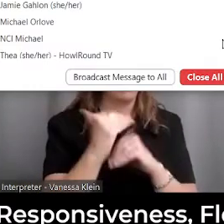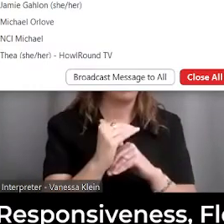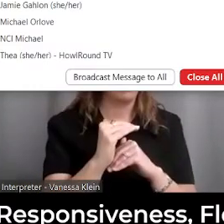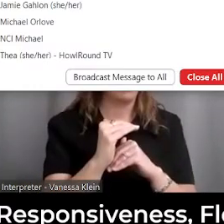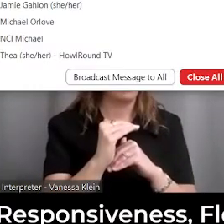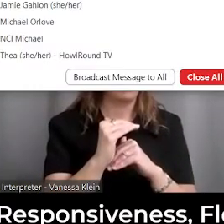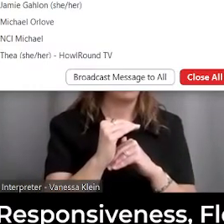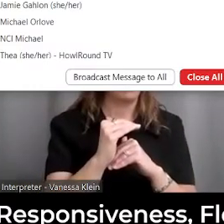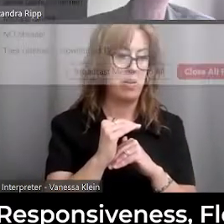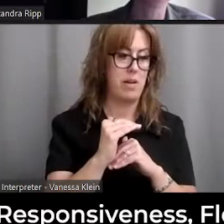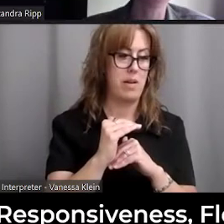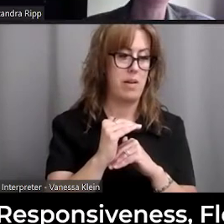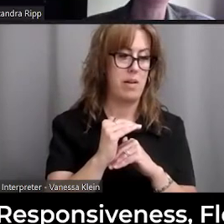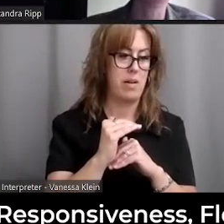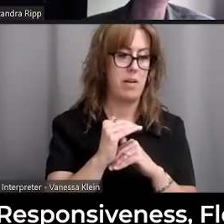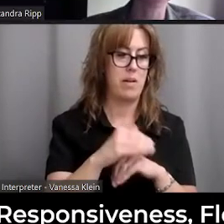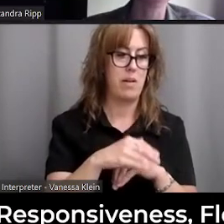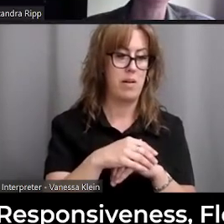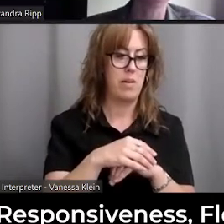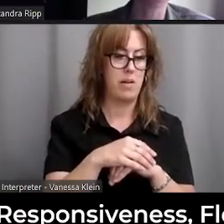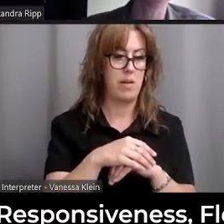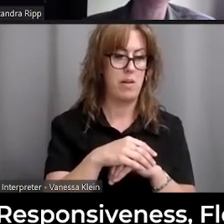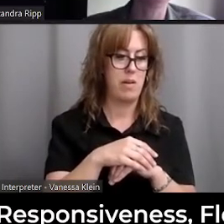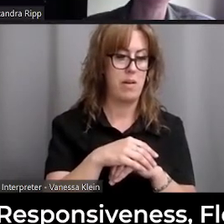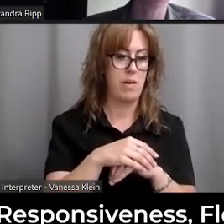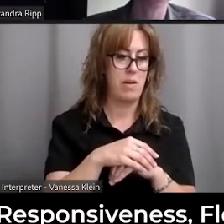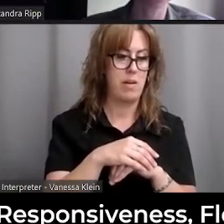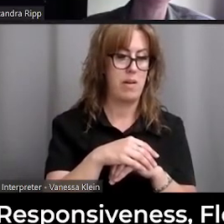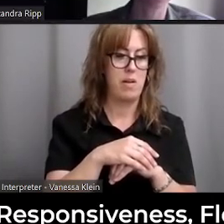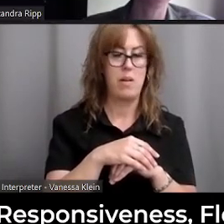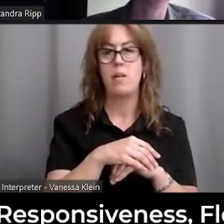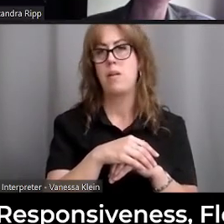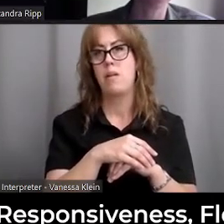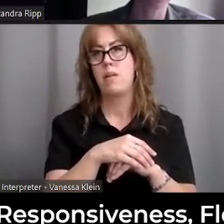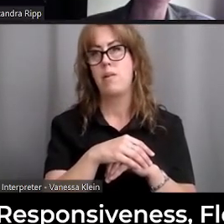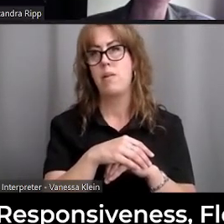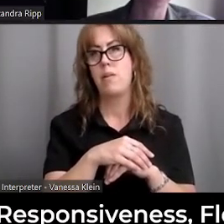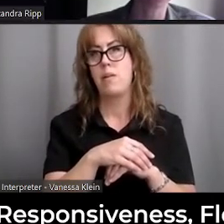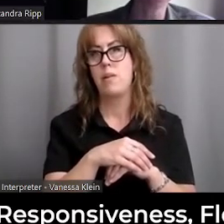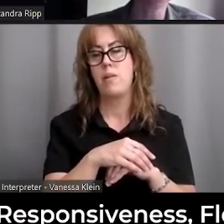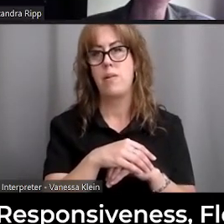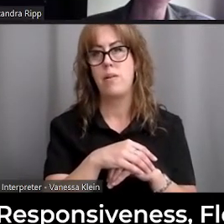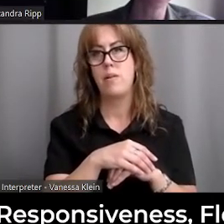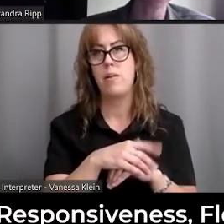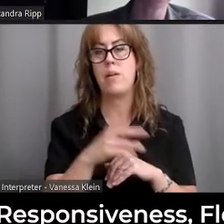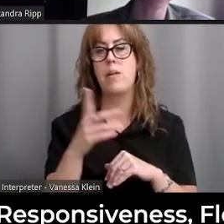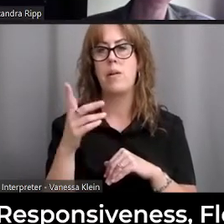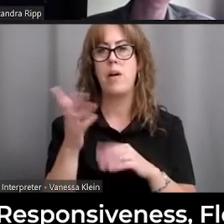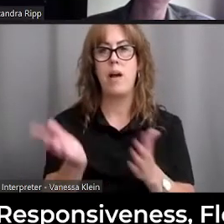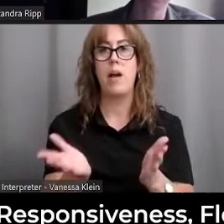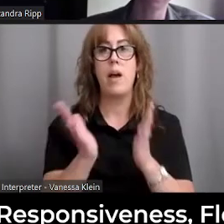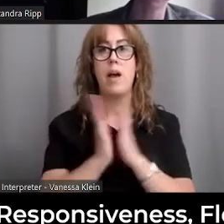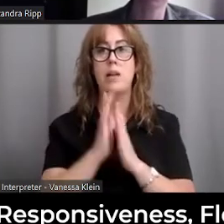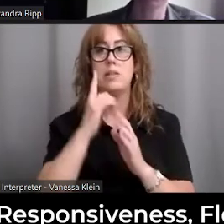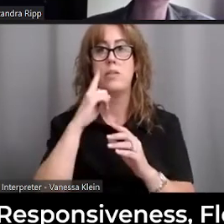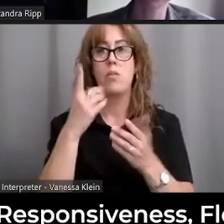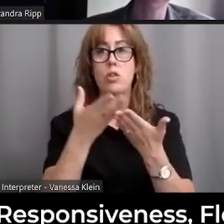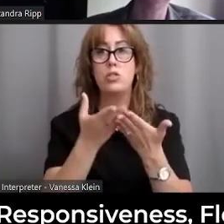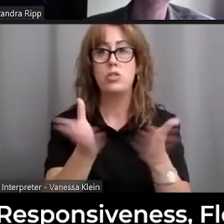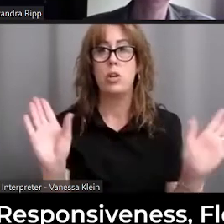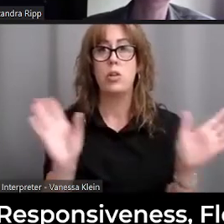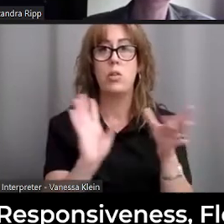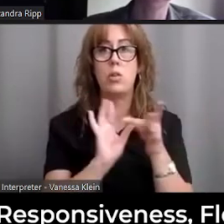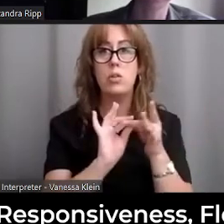own experience. Try to stay on the general topic that we've brought to the table today. And in order to make